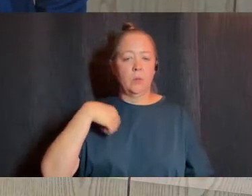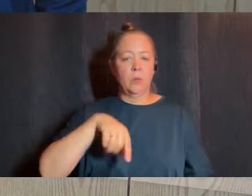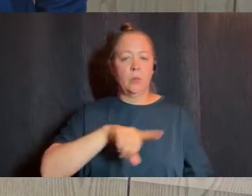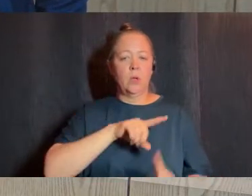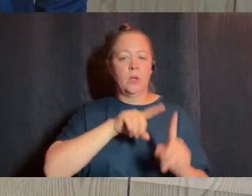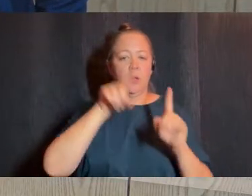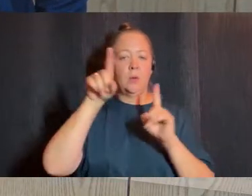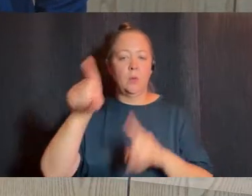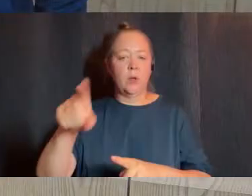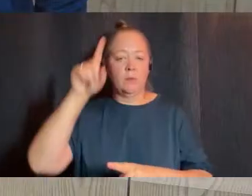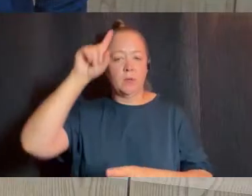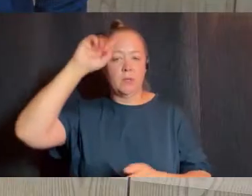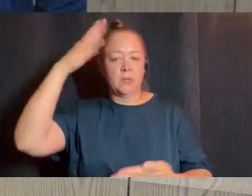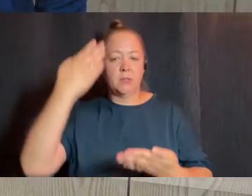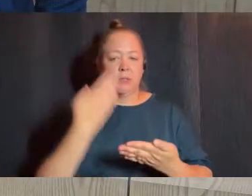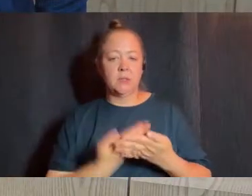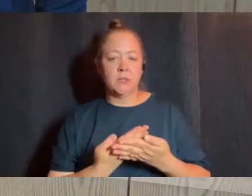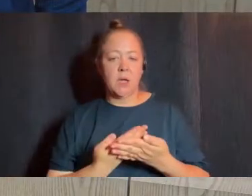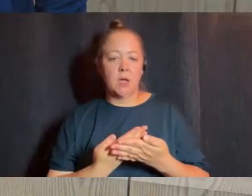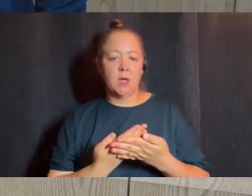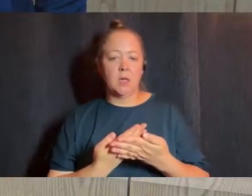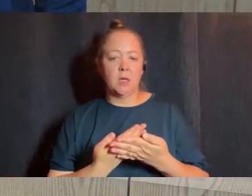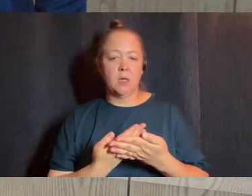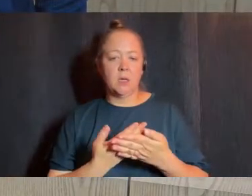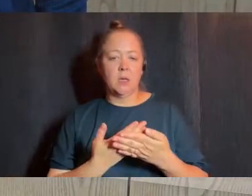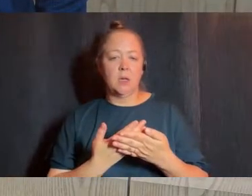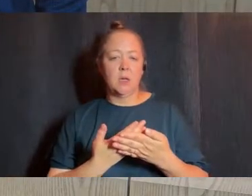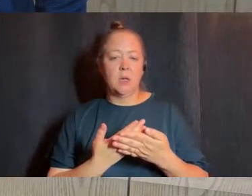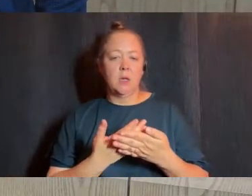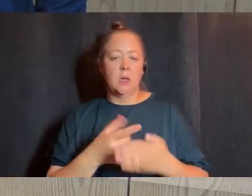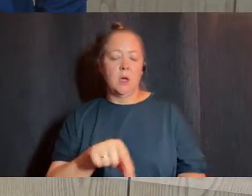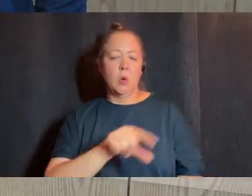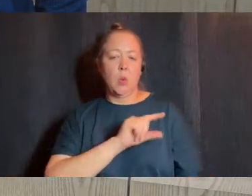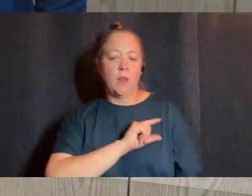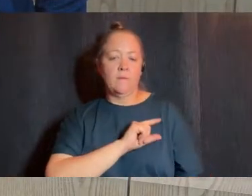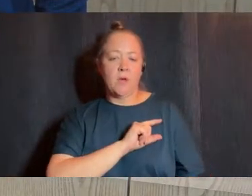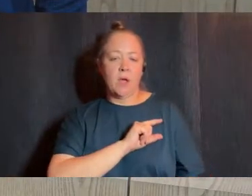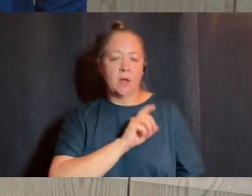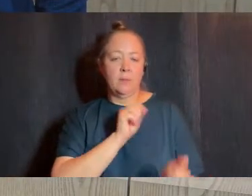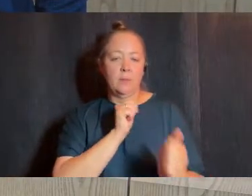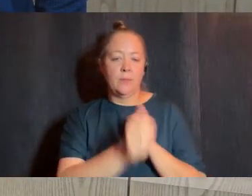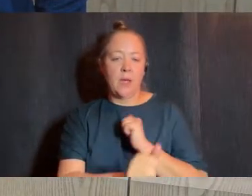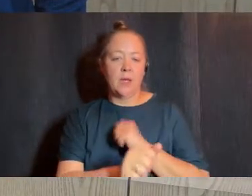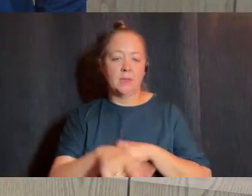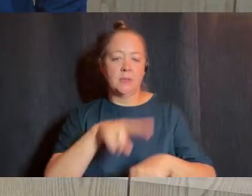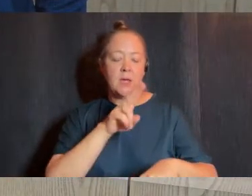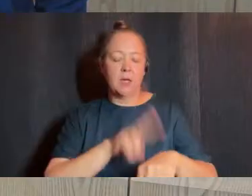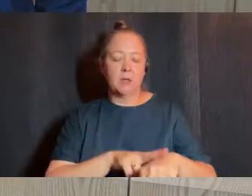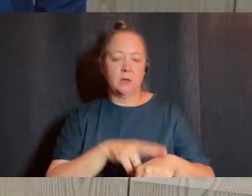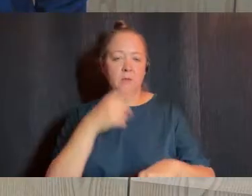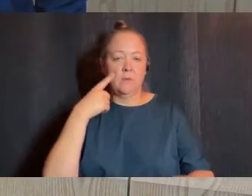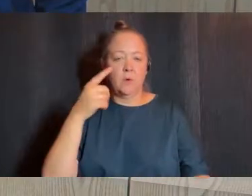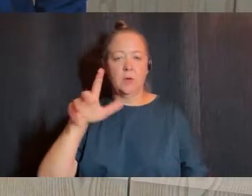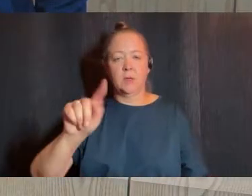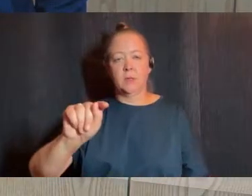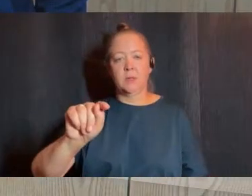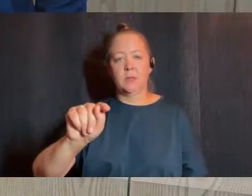Fort Lauderdale. And he competed in 4 events. He received a gold medal, an entire nation